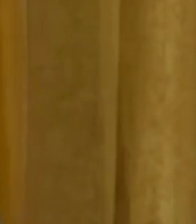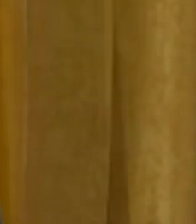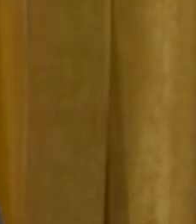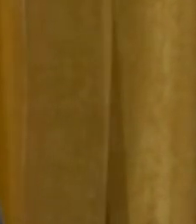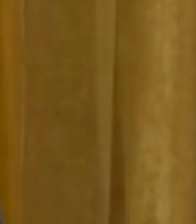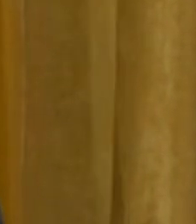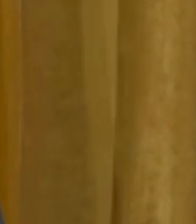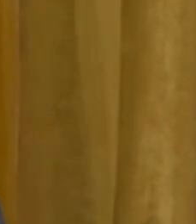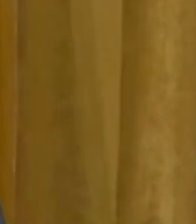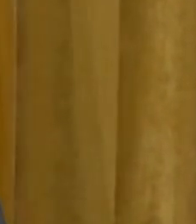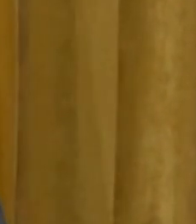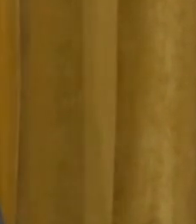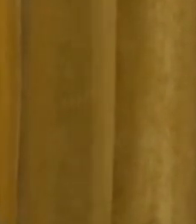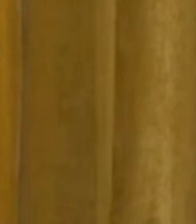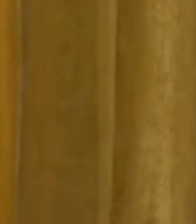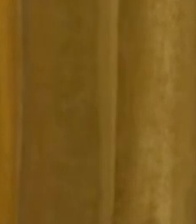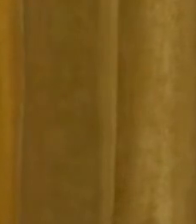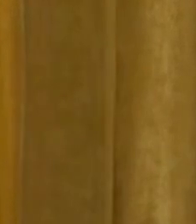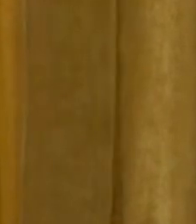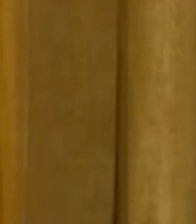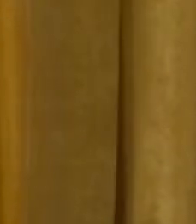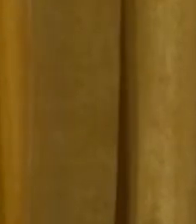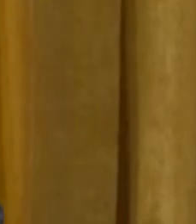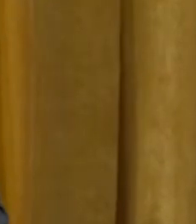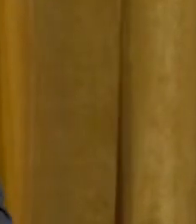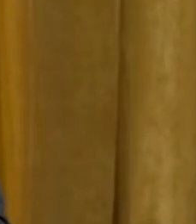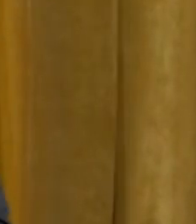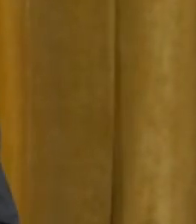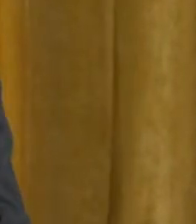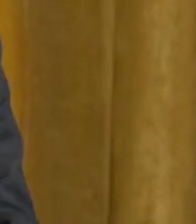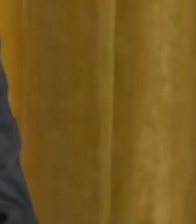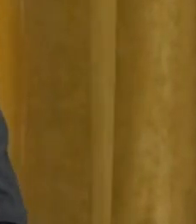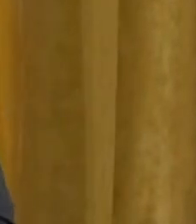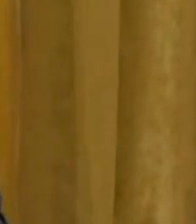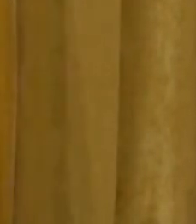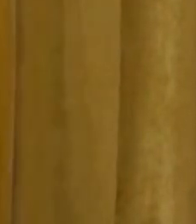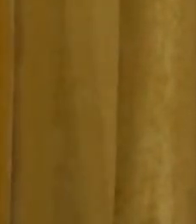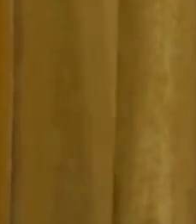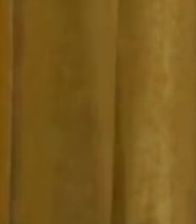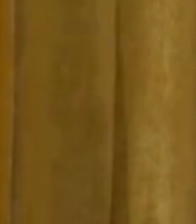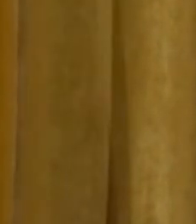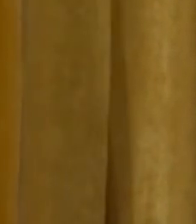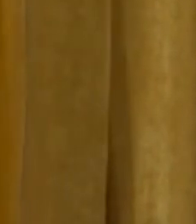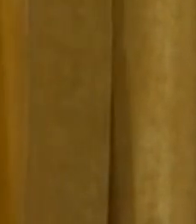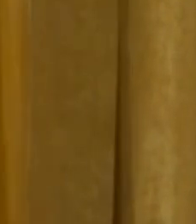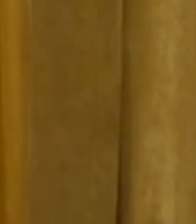the preeminent civil rights organization in the United States.